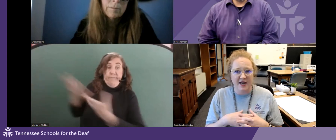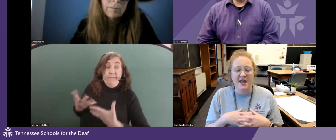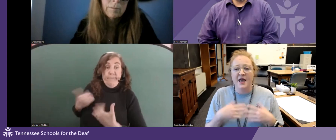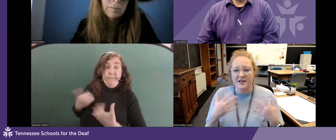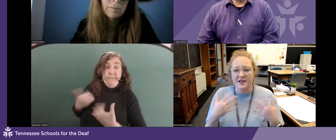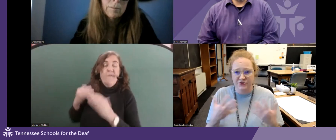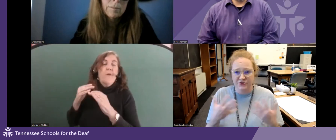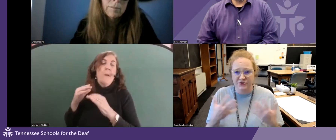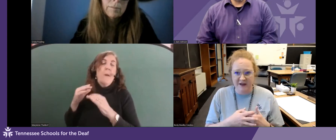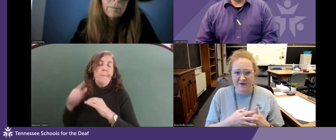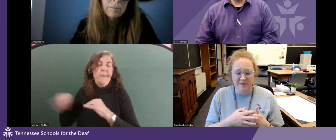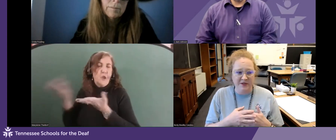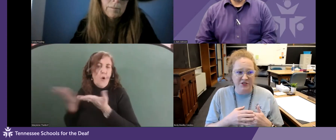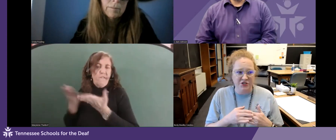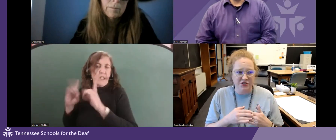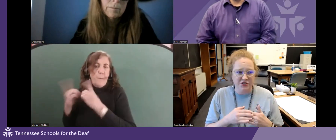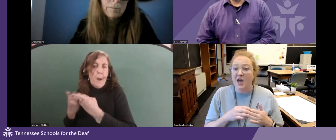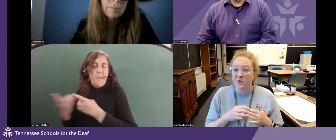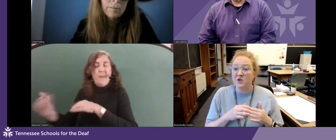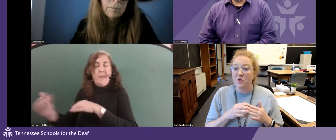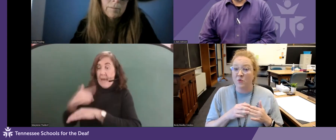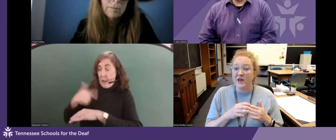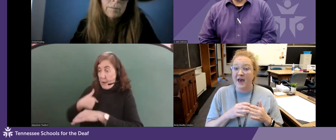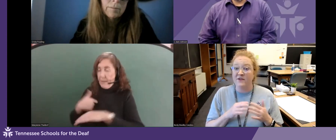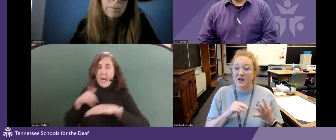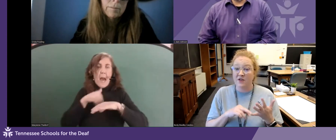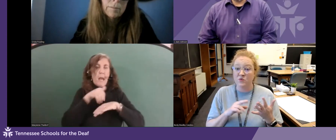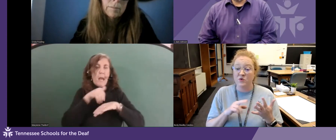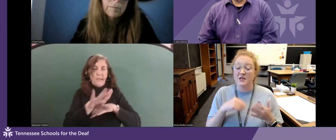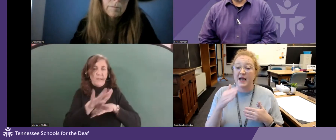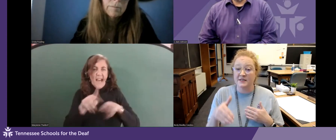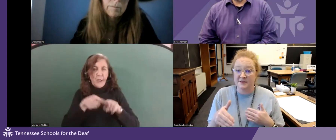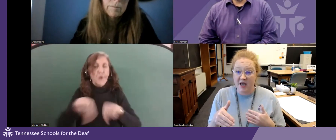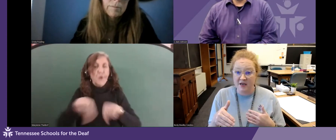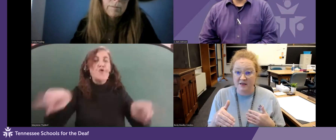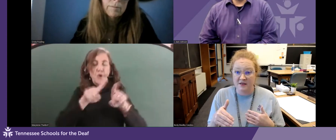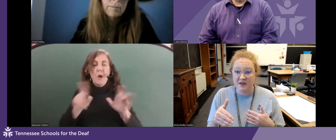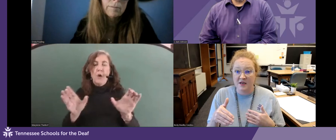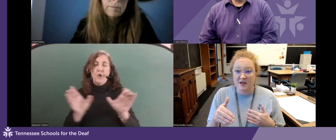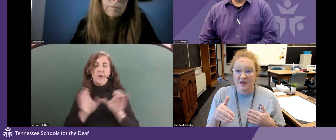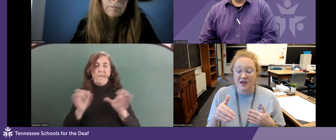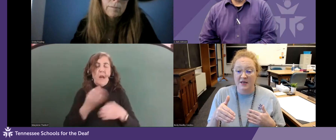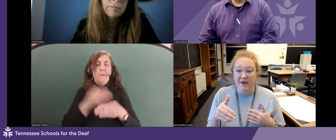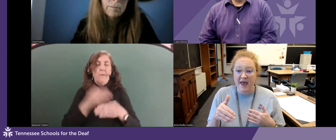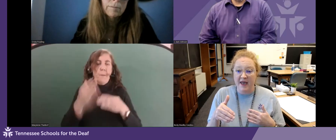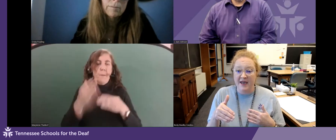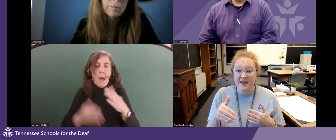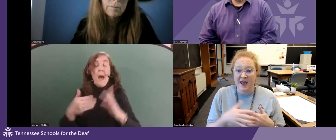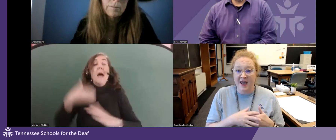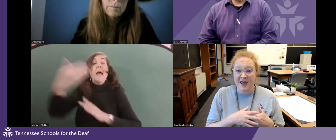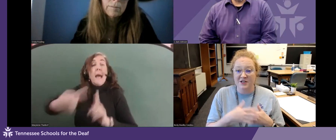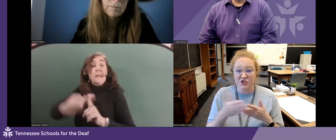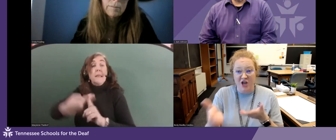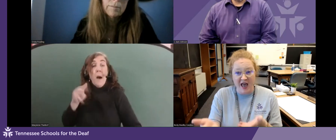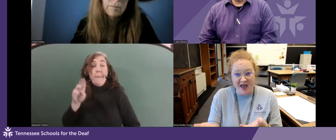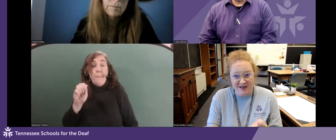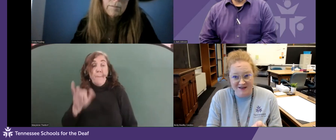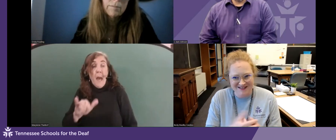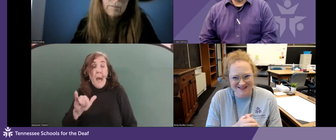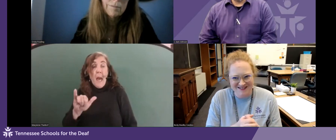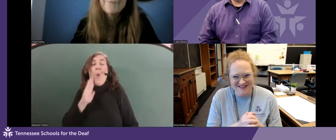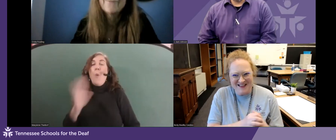tonight a certificate of completion. And we have another one next month in May, and